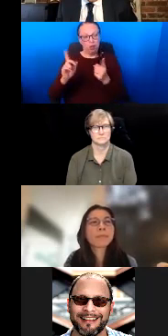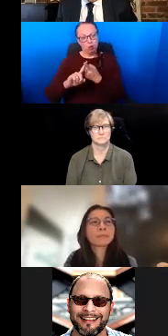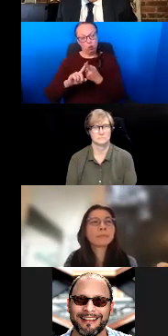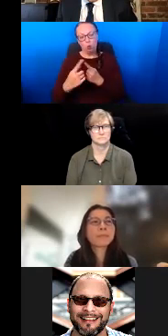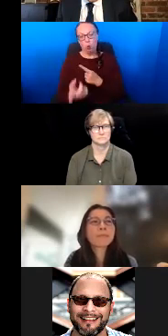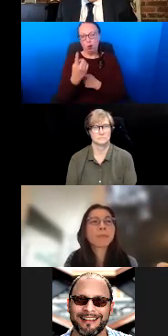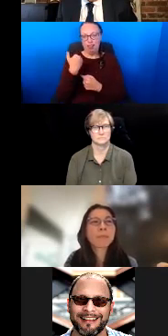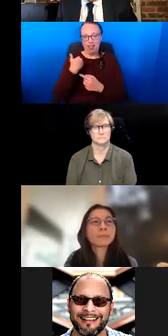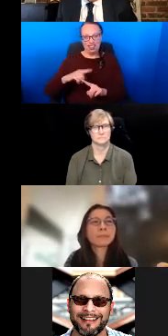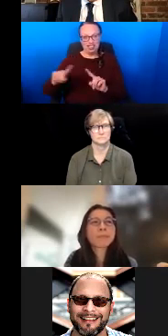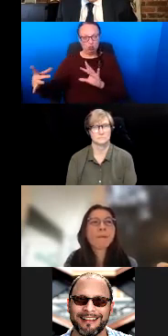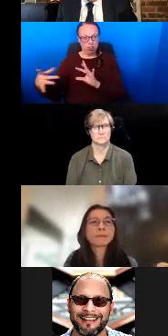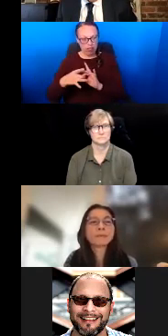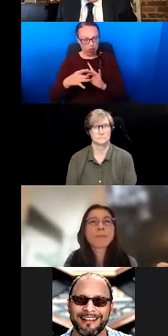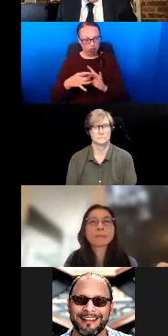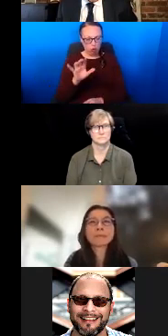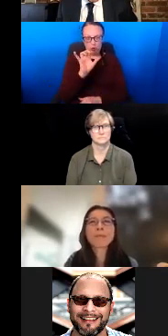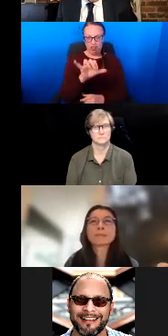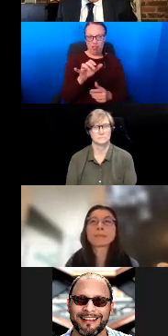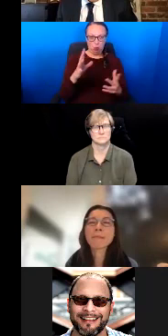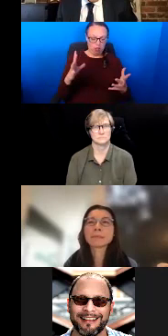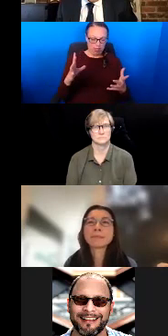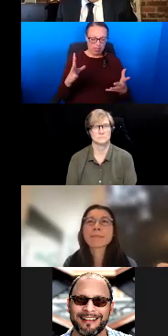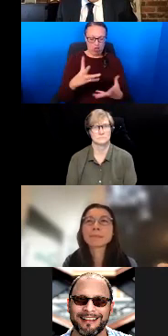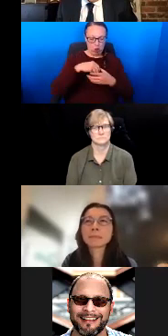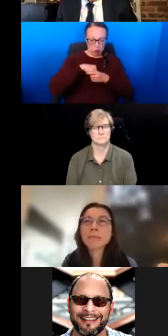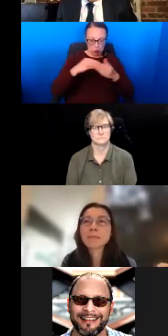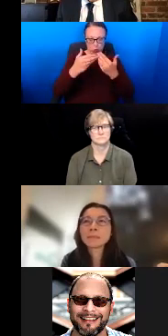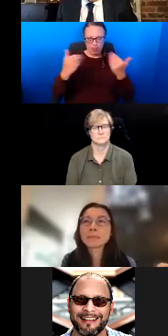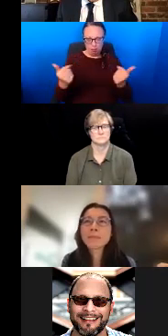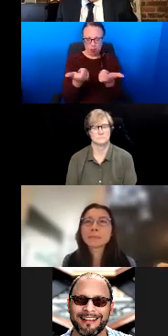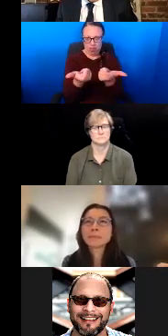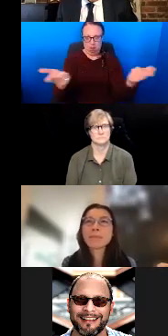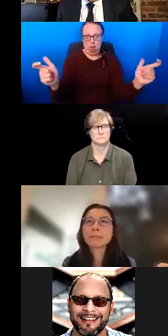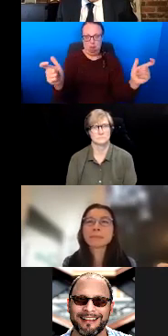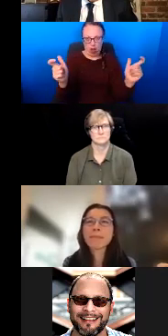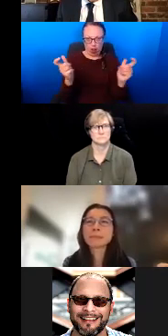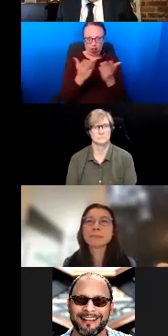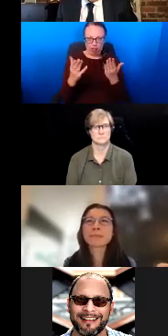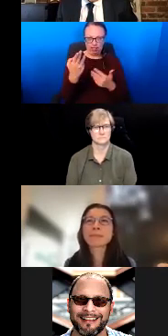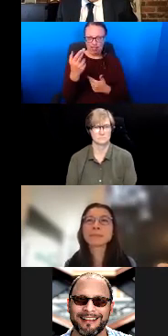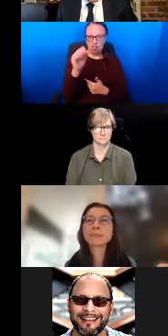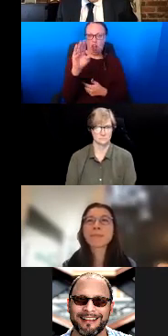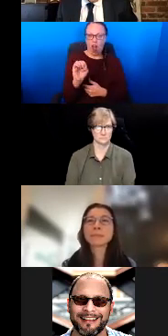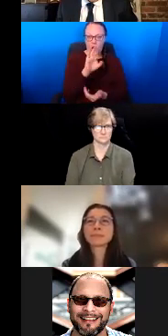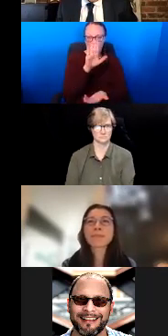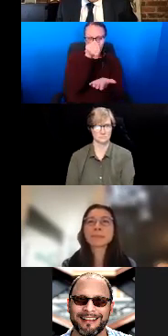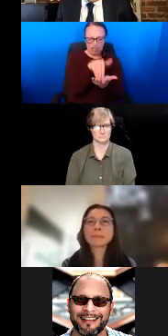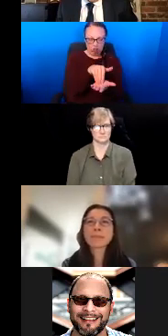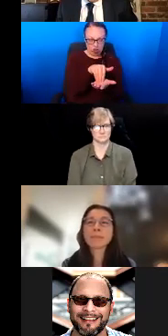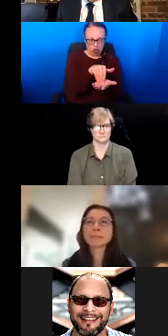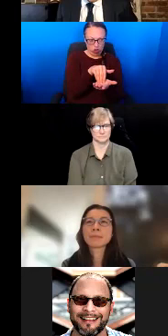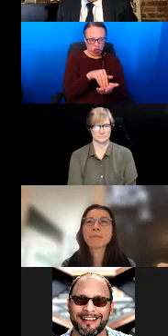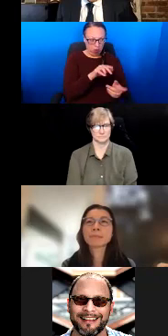This one integrates and separates big modules. This one is sort of the hub of its own module, whereas this one seems to have a